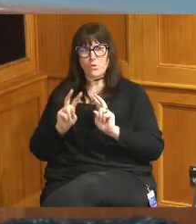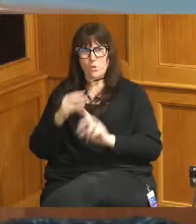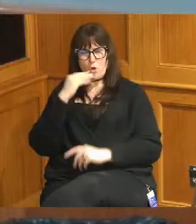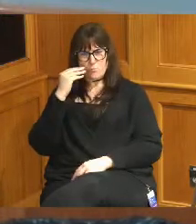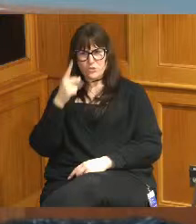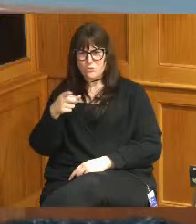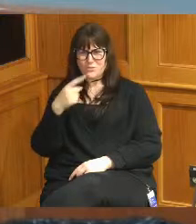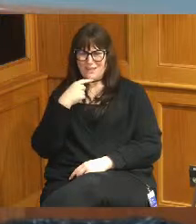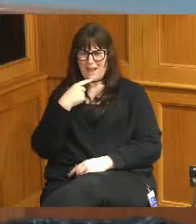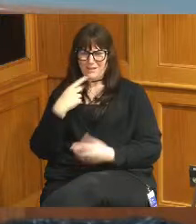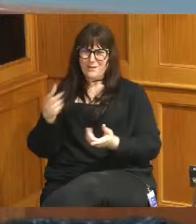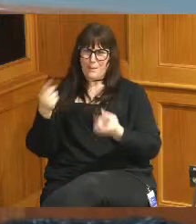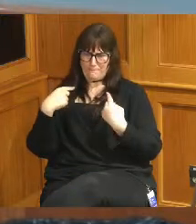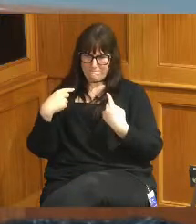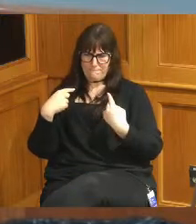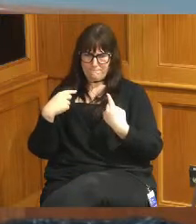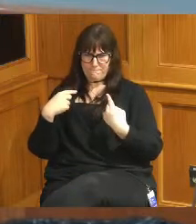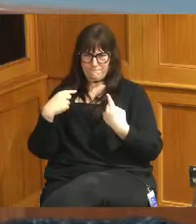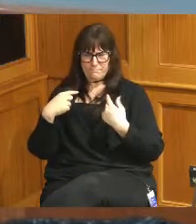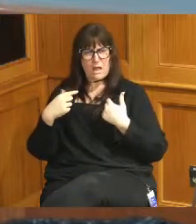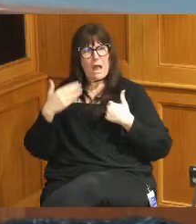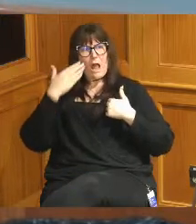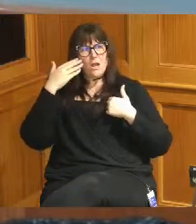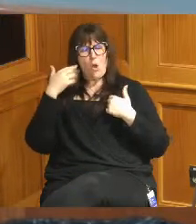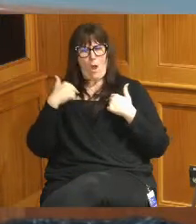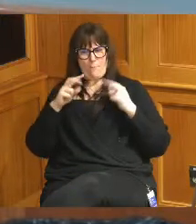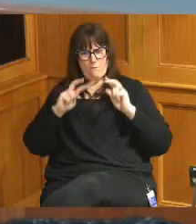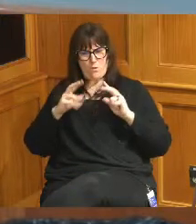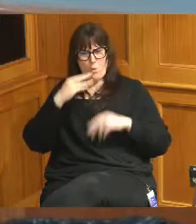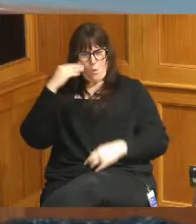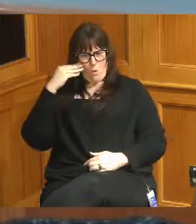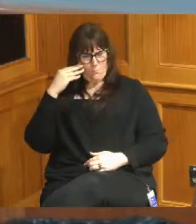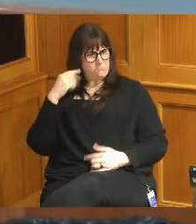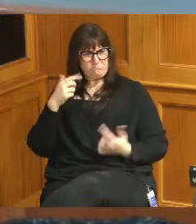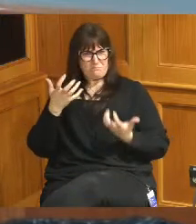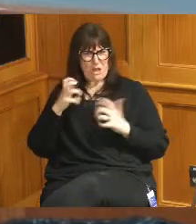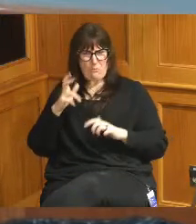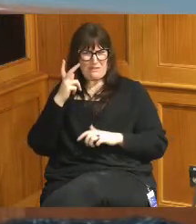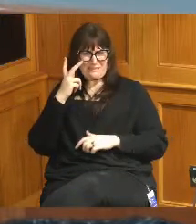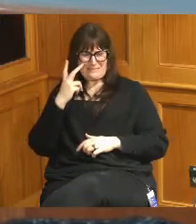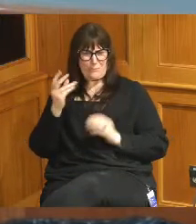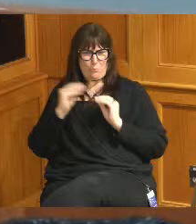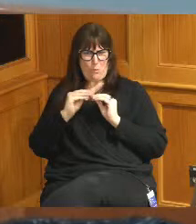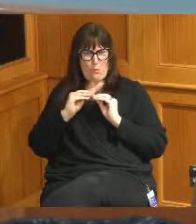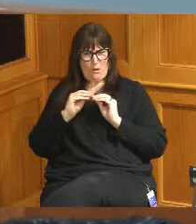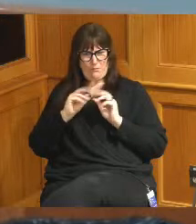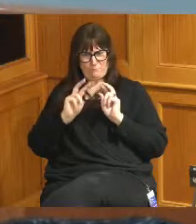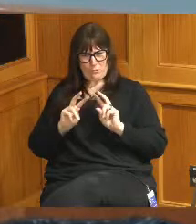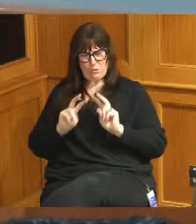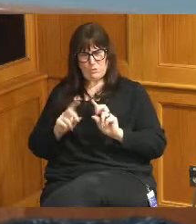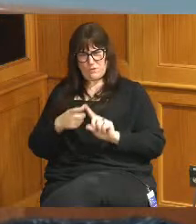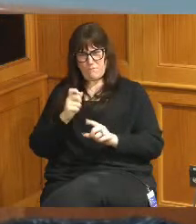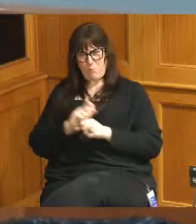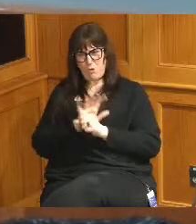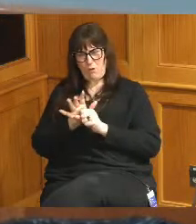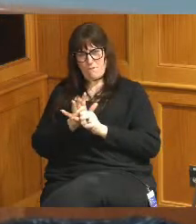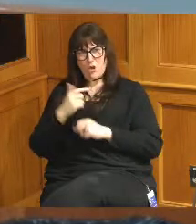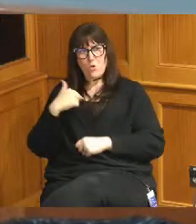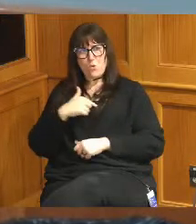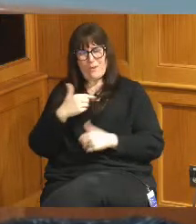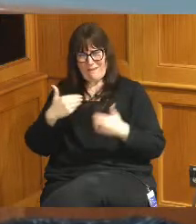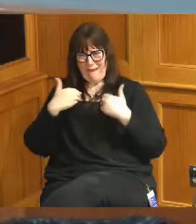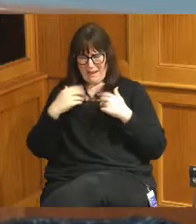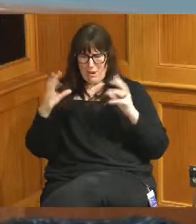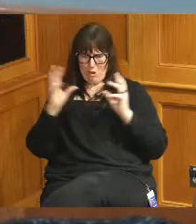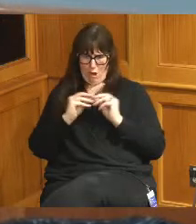because even though, I'm a funeral home, I don't want to see any more funerals from COVID. And we had a press